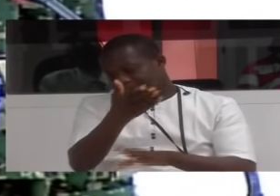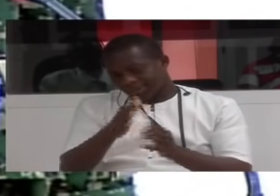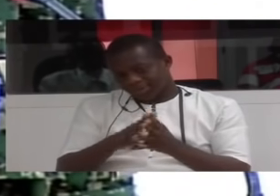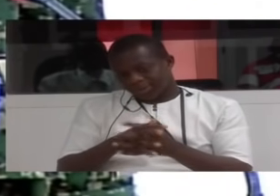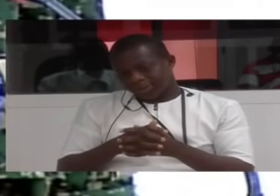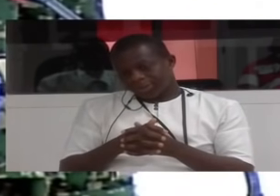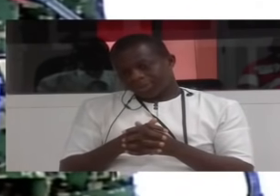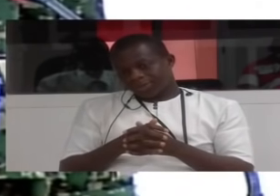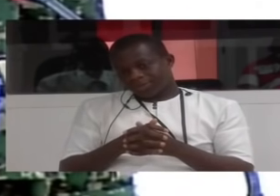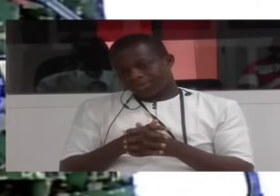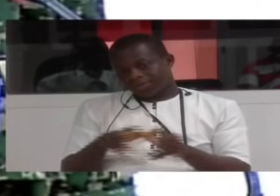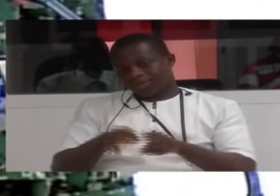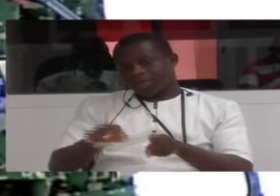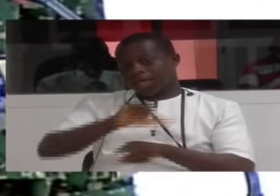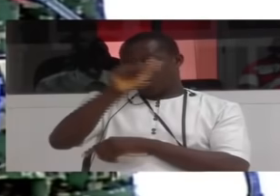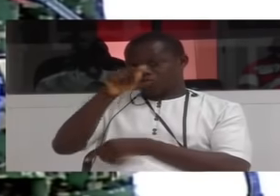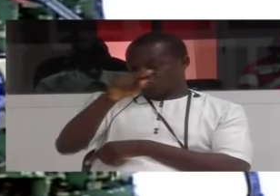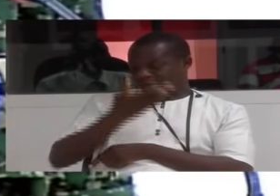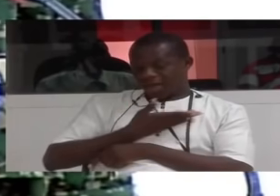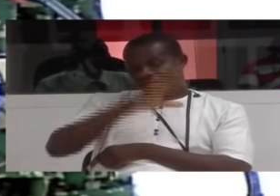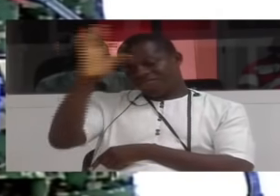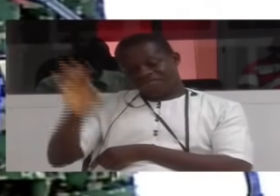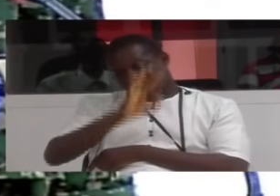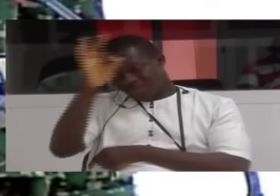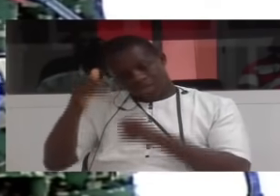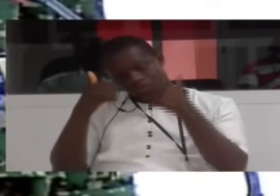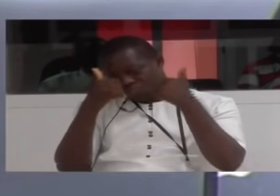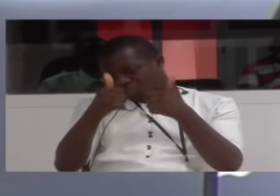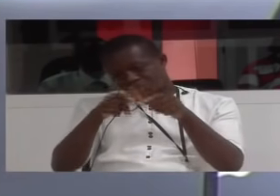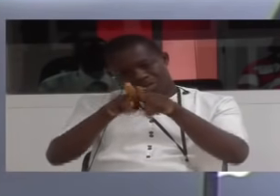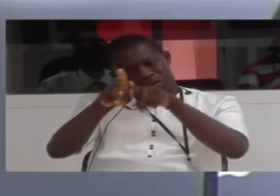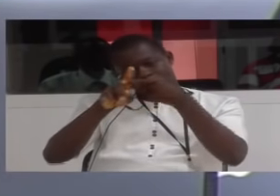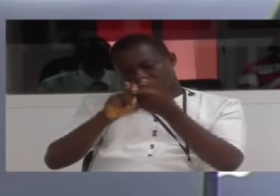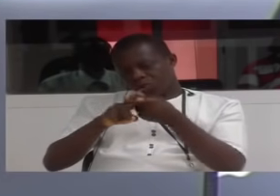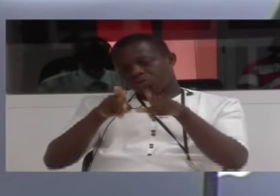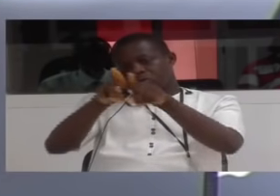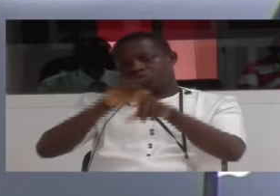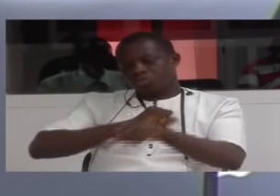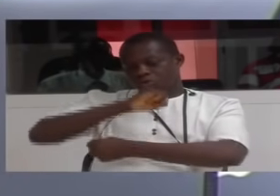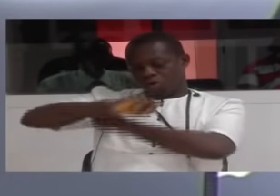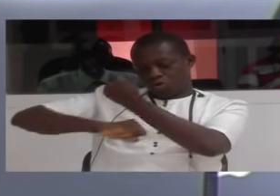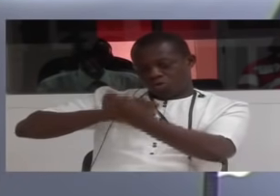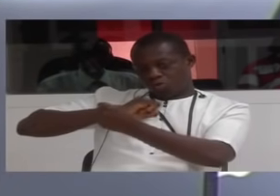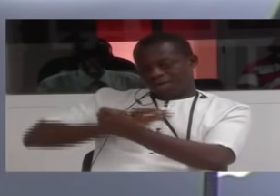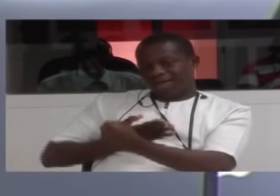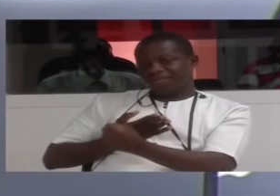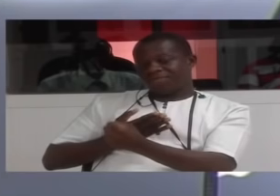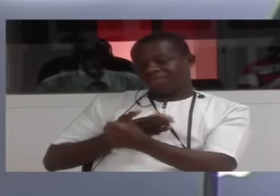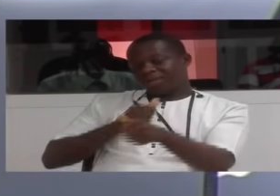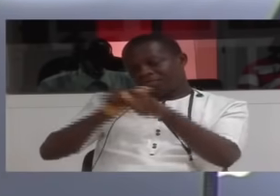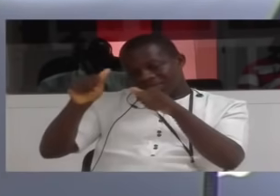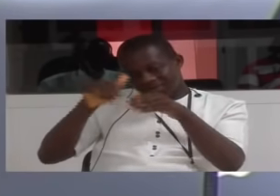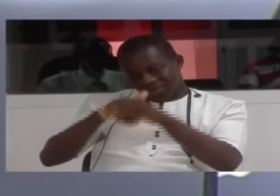negam. And that you had a very good relationship with his wife. Te jubo nga won ak jabaram dego ngene.